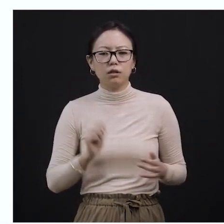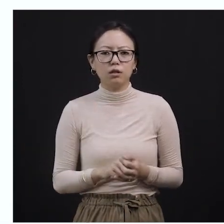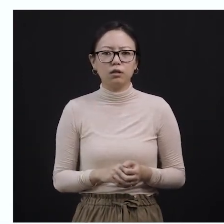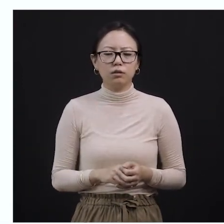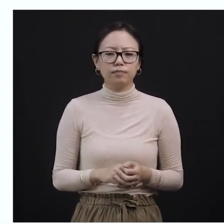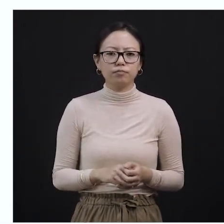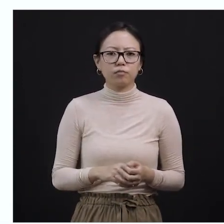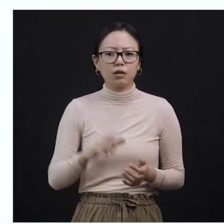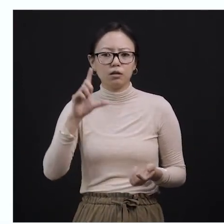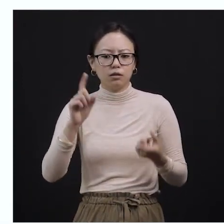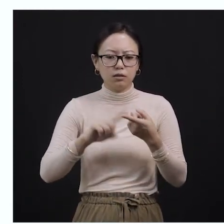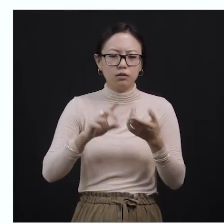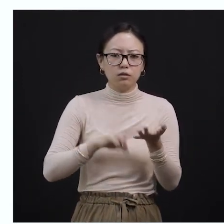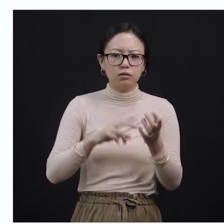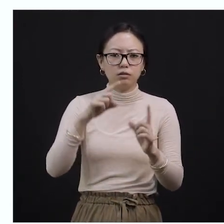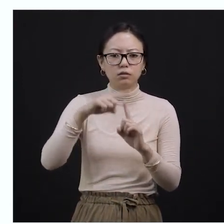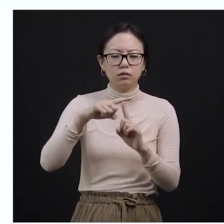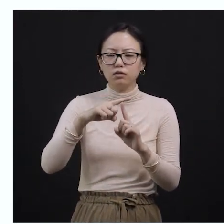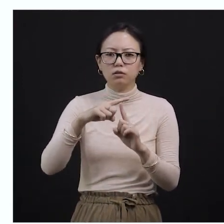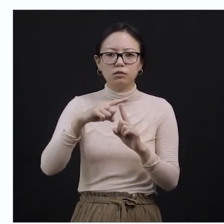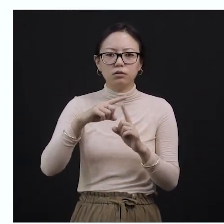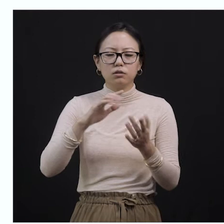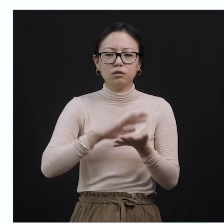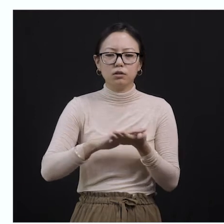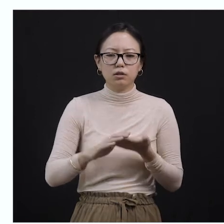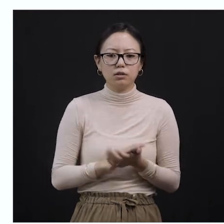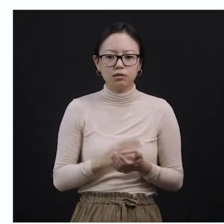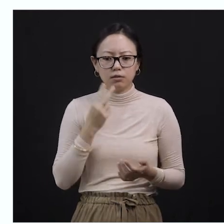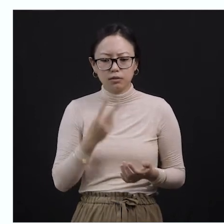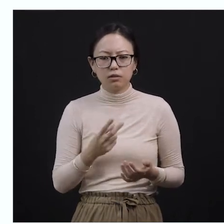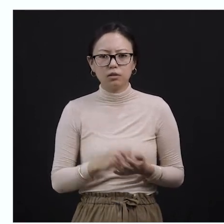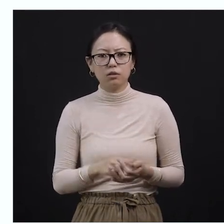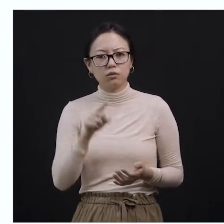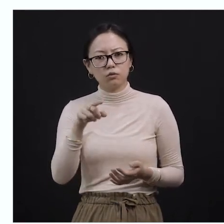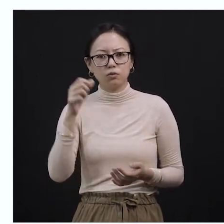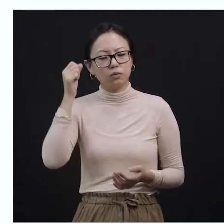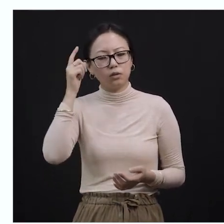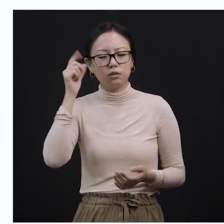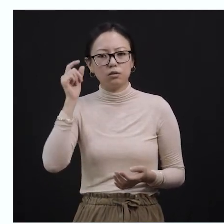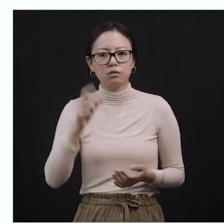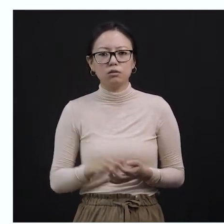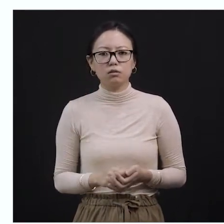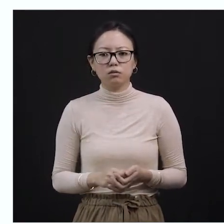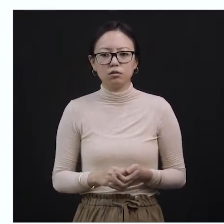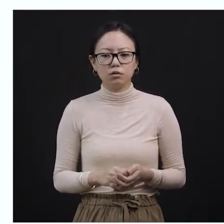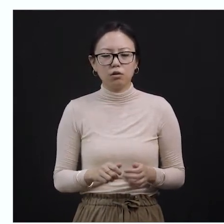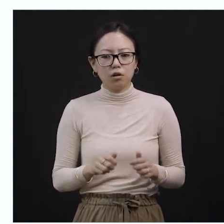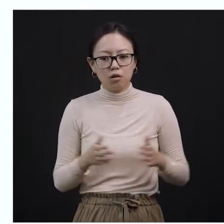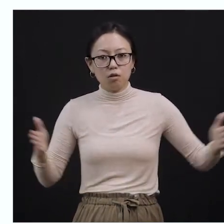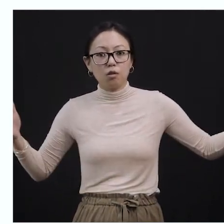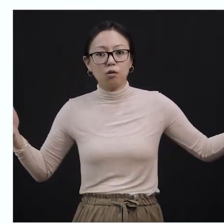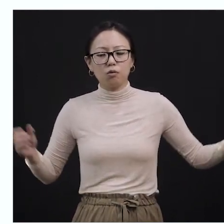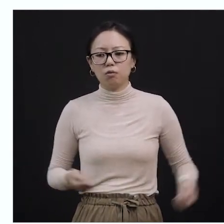for example, we have a classroom here. If we want to find the length, we will measure from this wall to